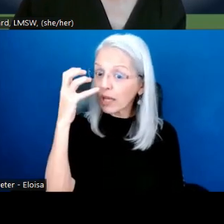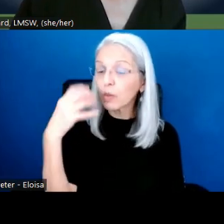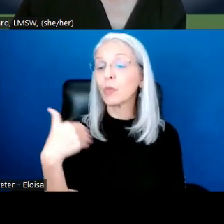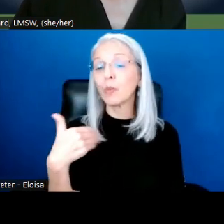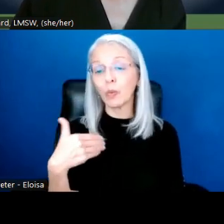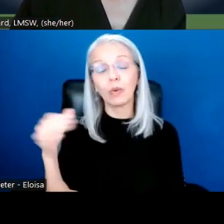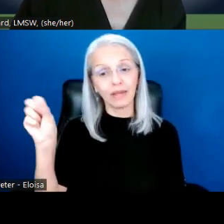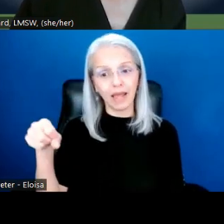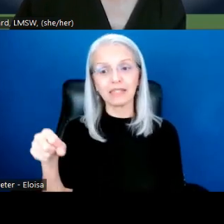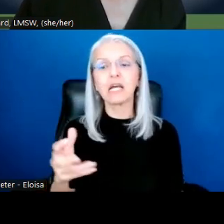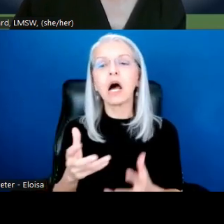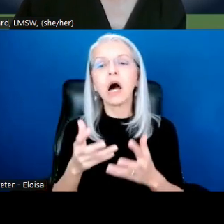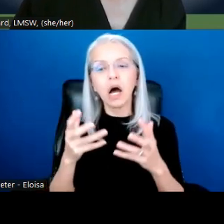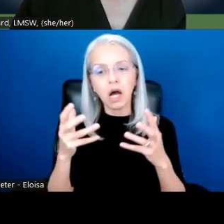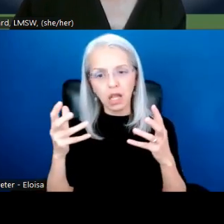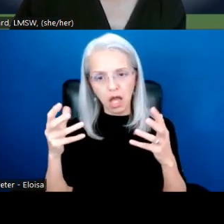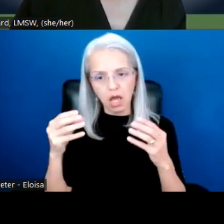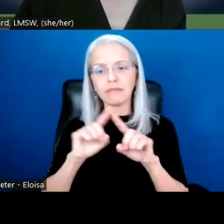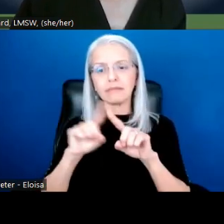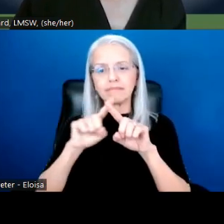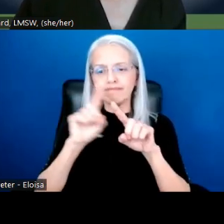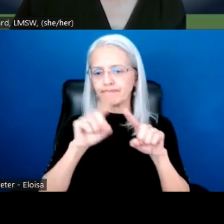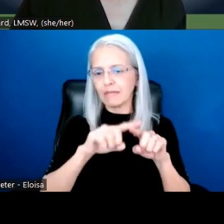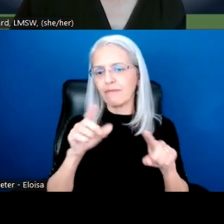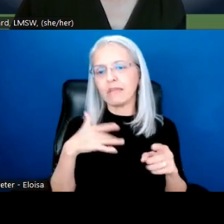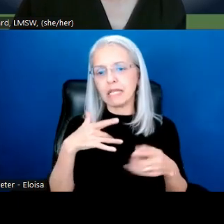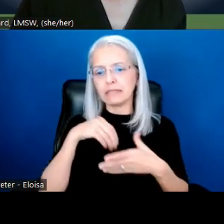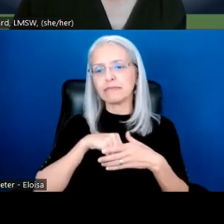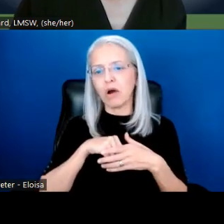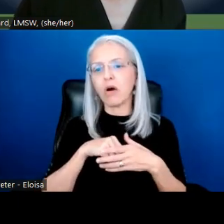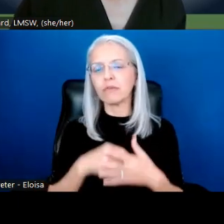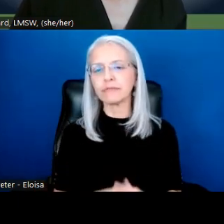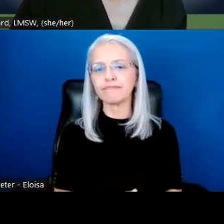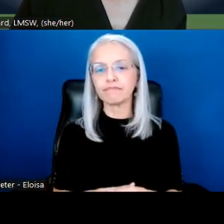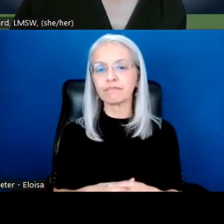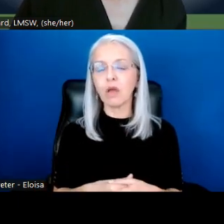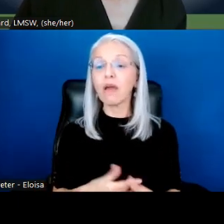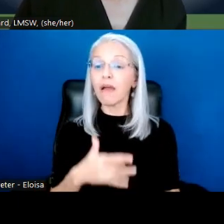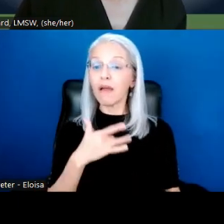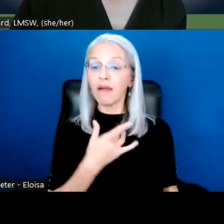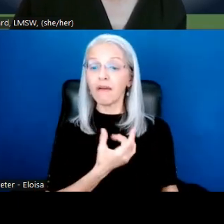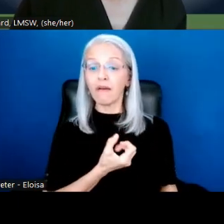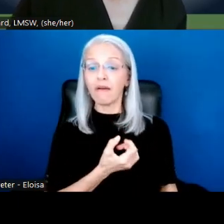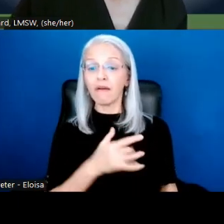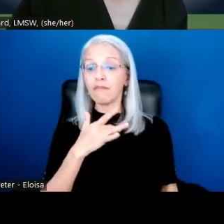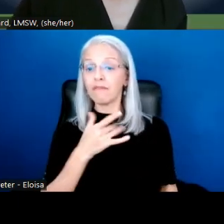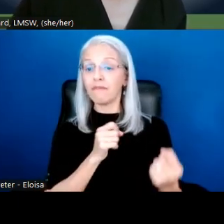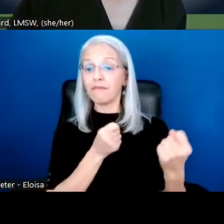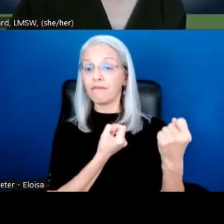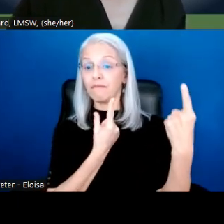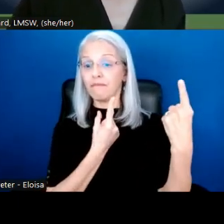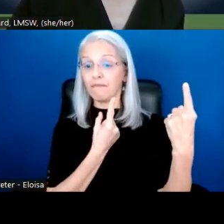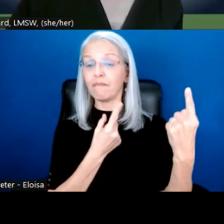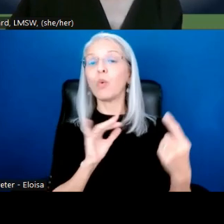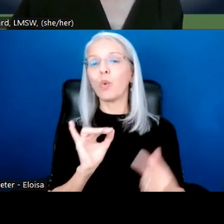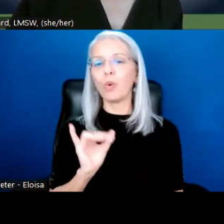Yes, a whole mirage of feelings. Empathy as well. My Having to niece.